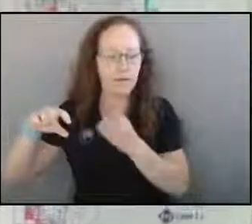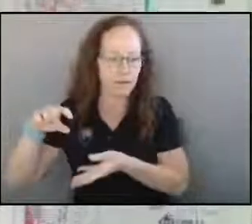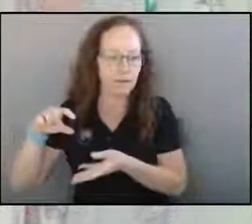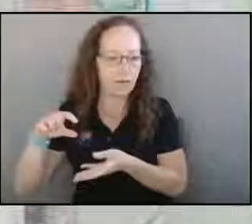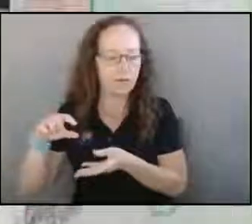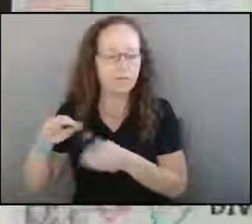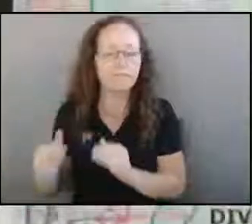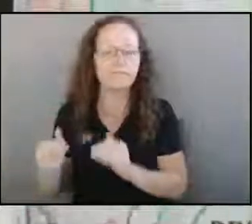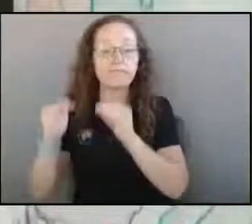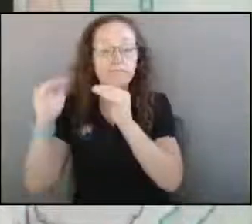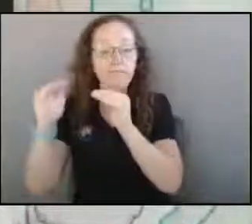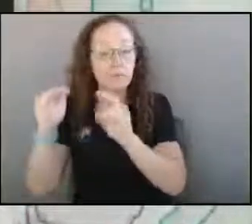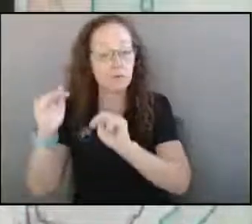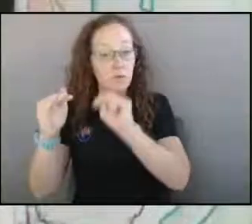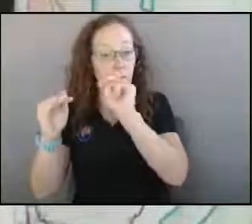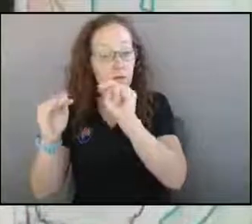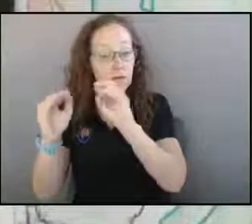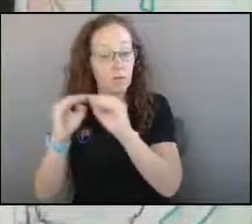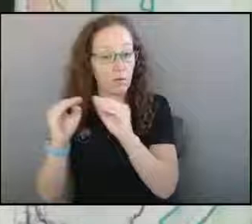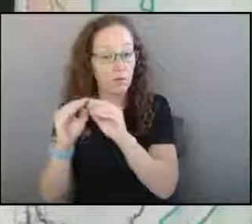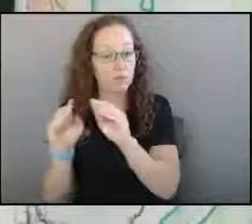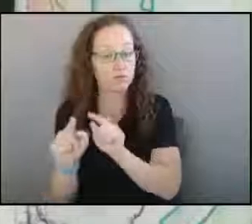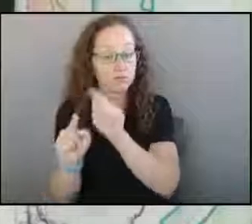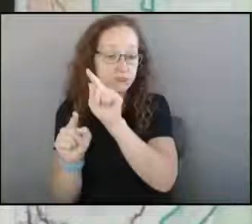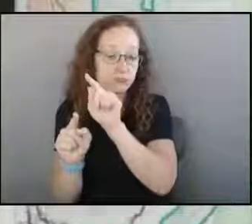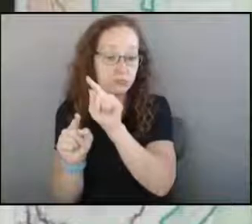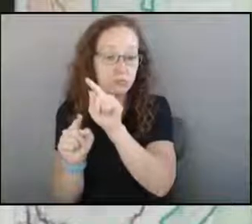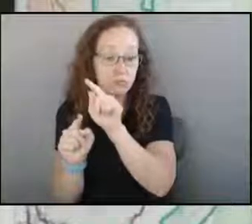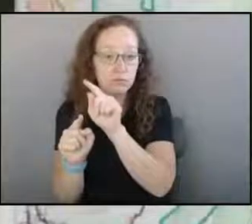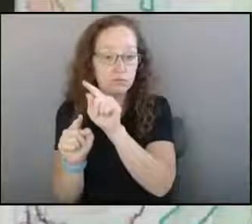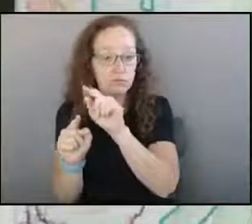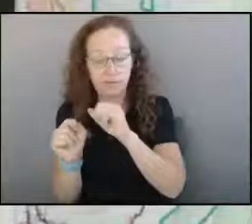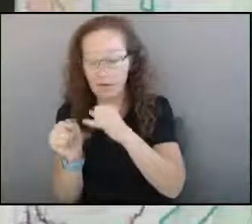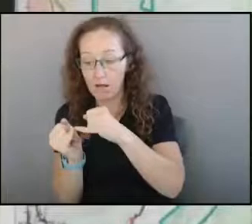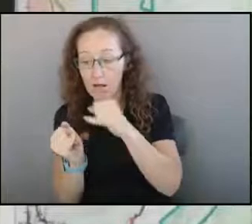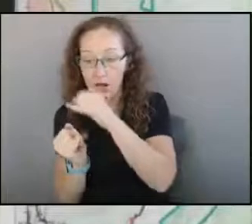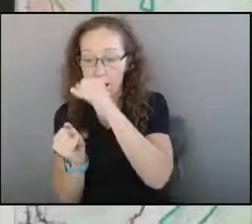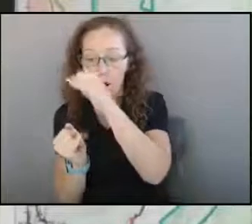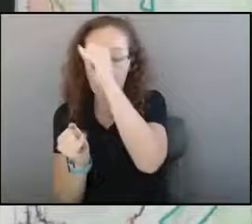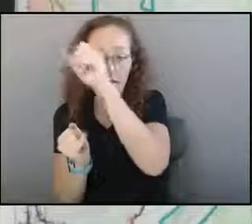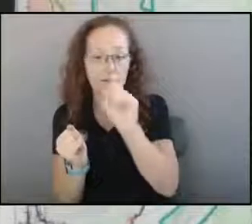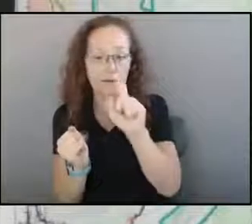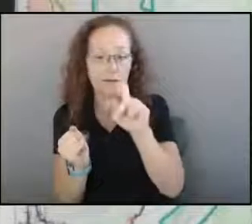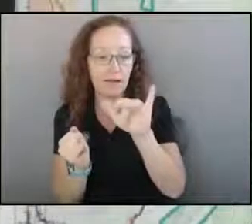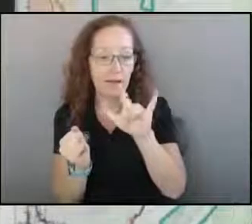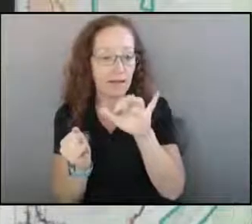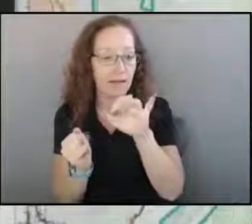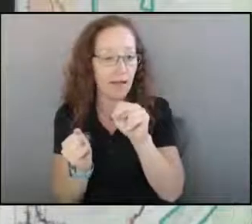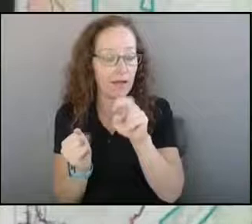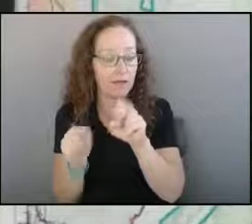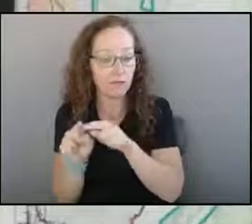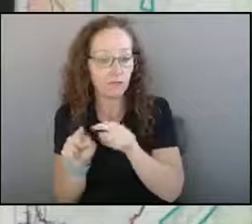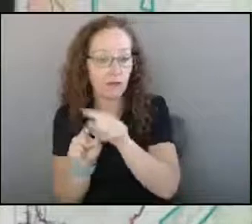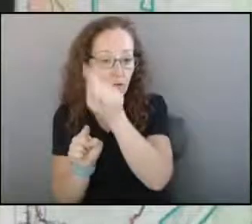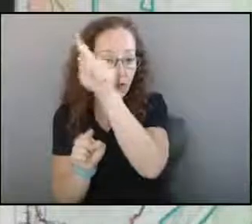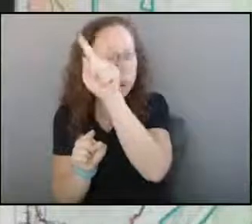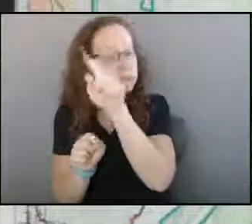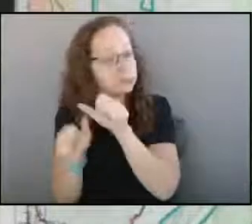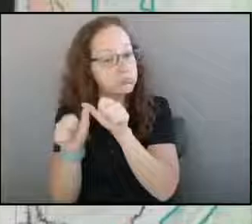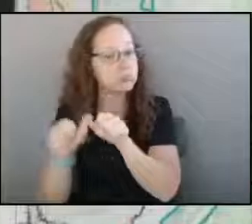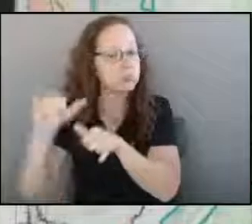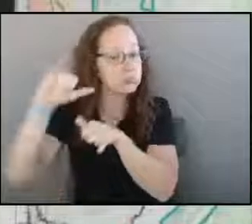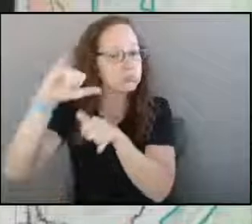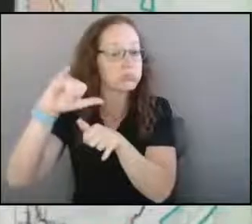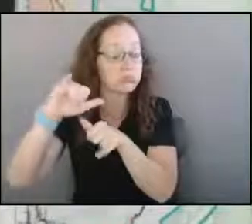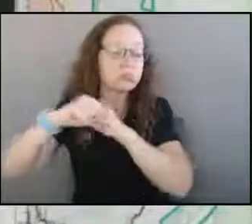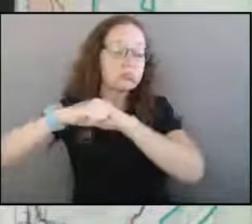to the north, all of this line on the Skyline Trail continues to hold. There's another day of securing